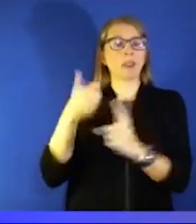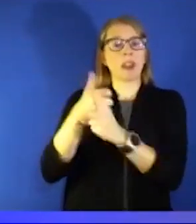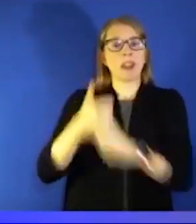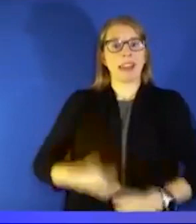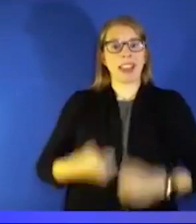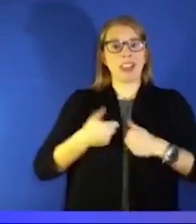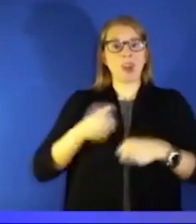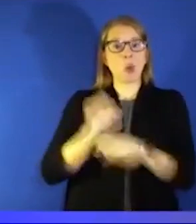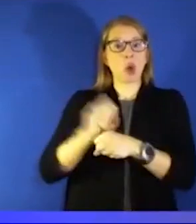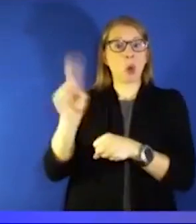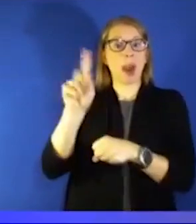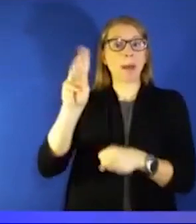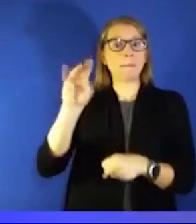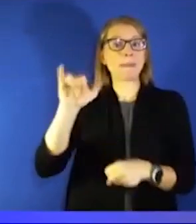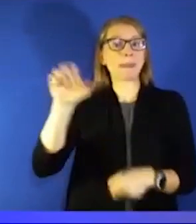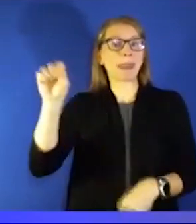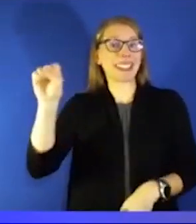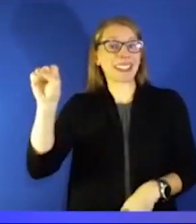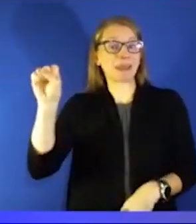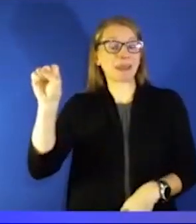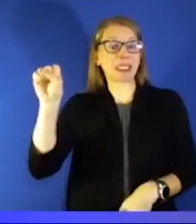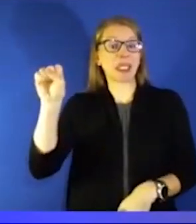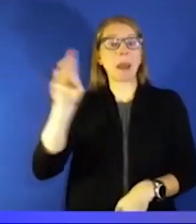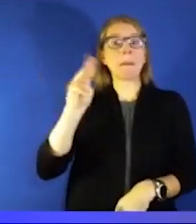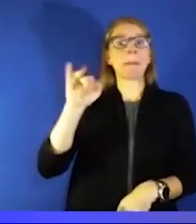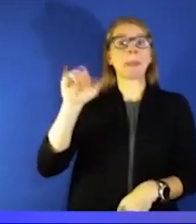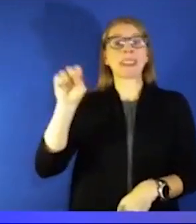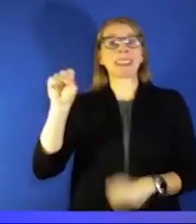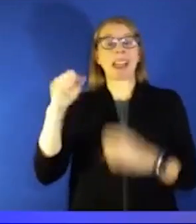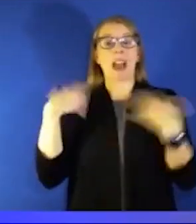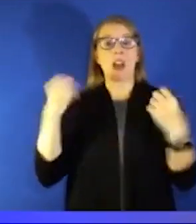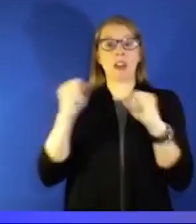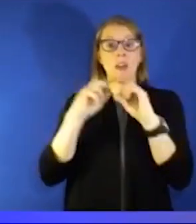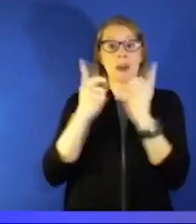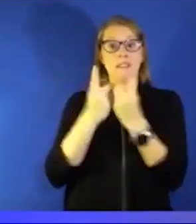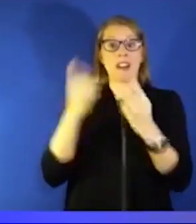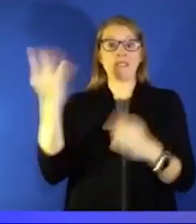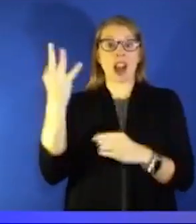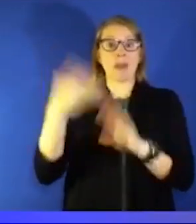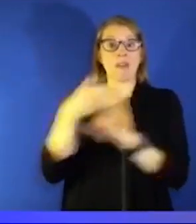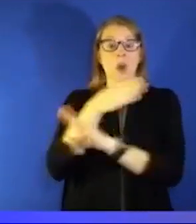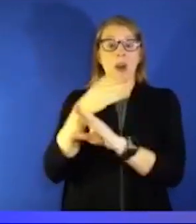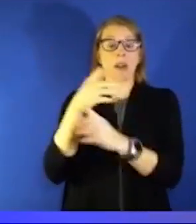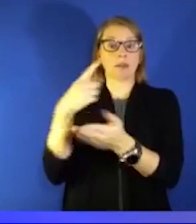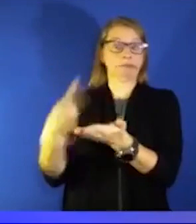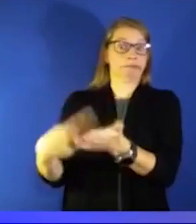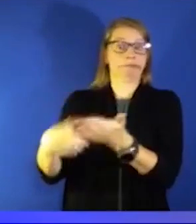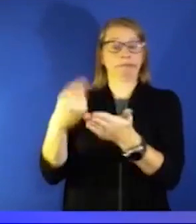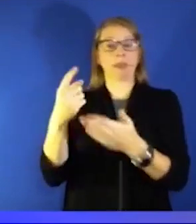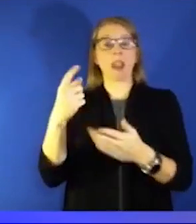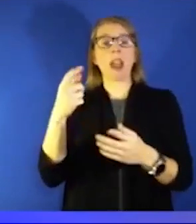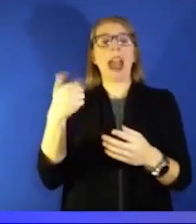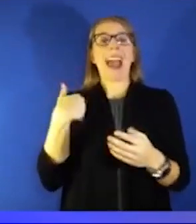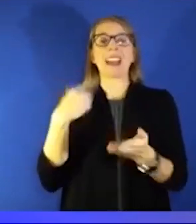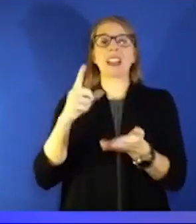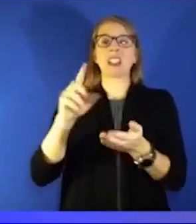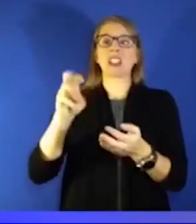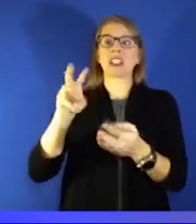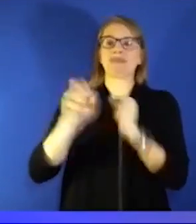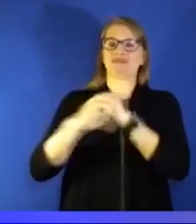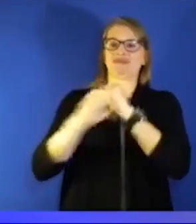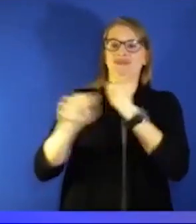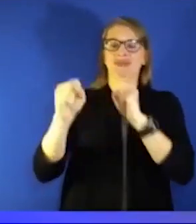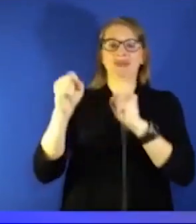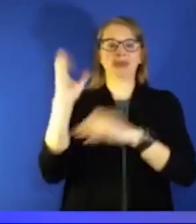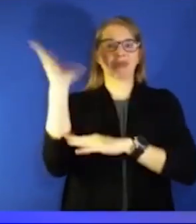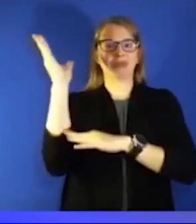Mississippi. Mississippi Health Department, the Friday before he spoke, had a press conference where they talked about increasing risk of stillbirth